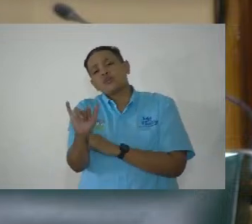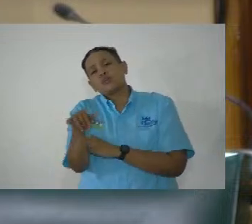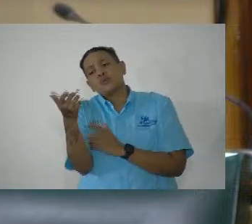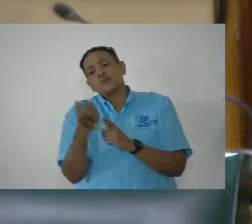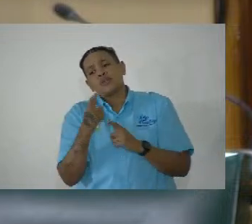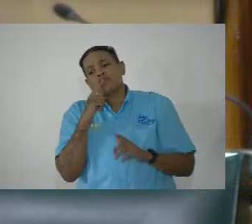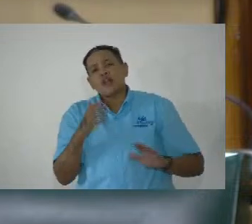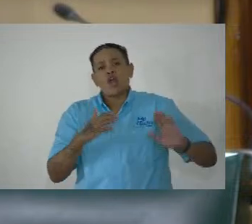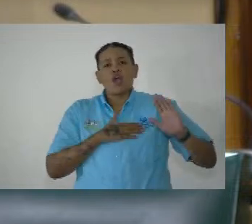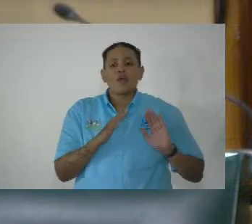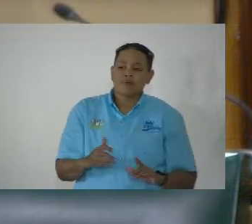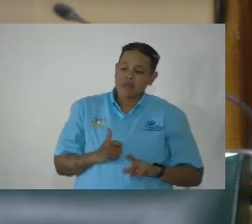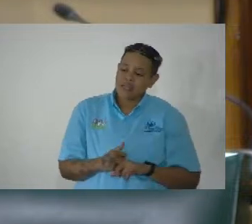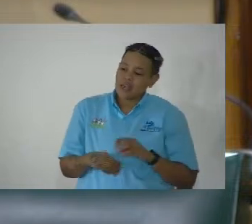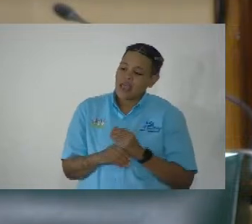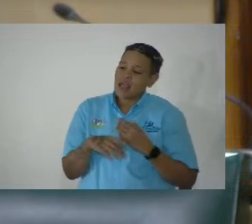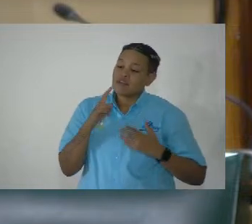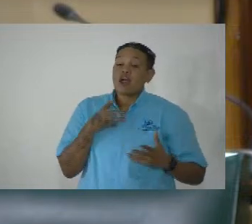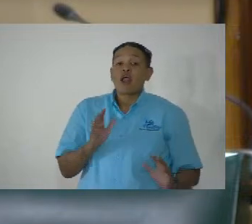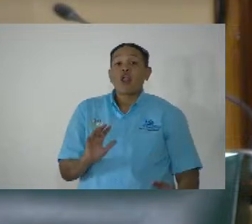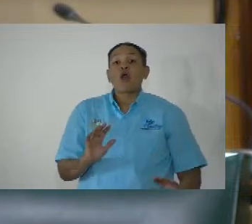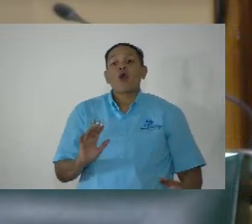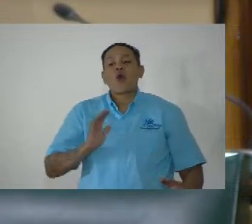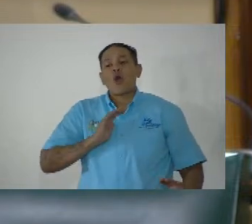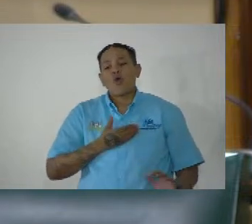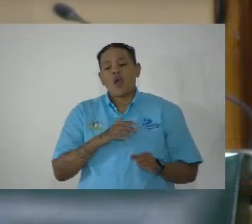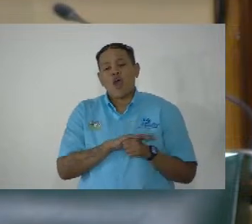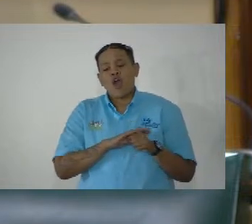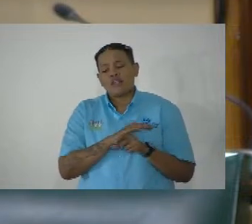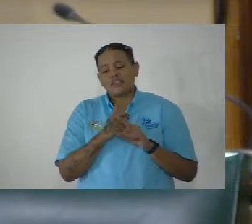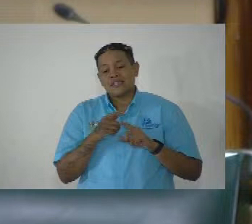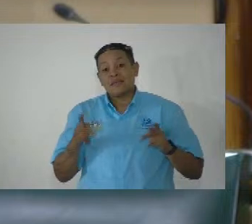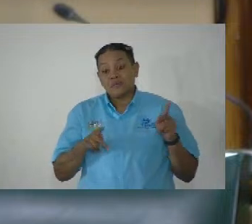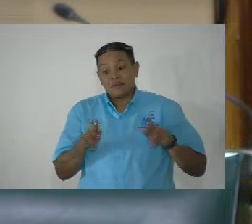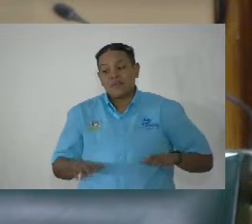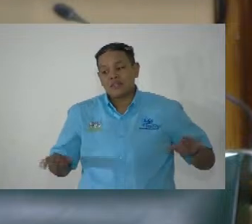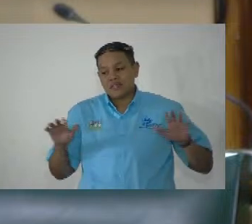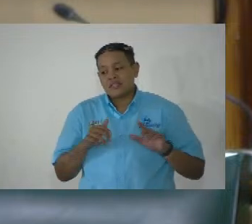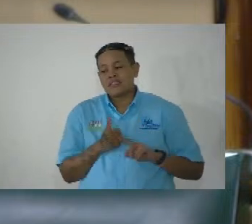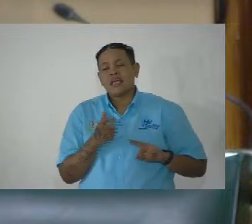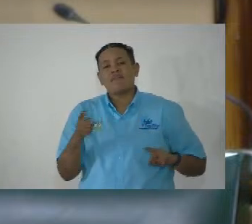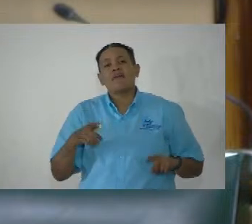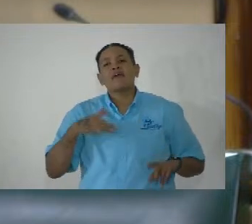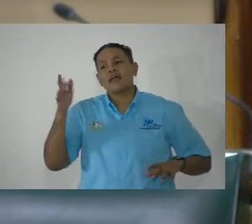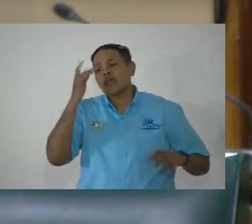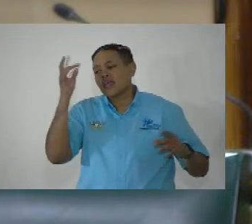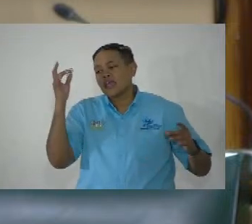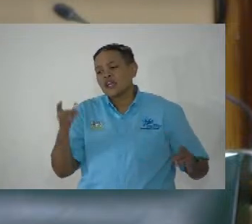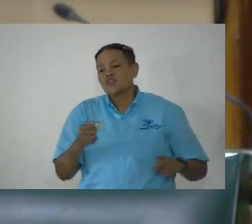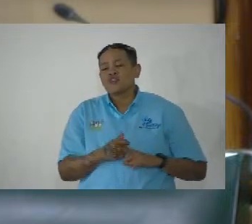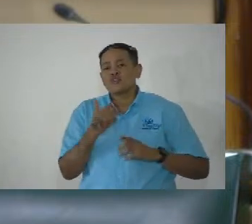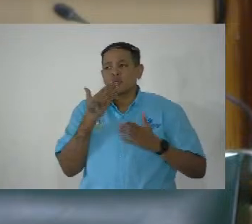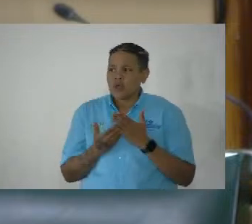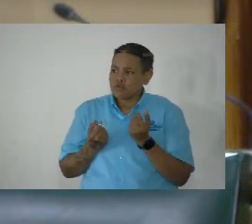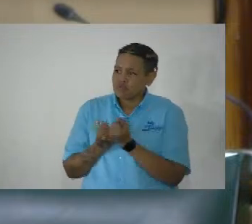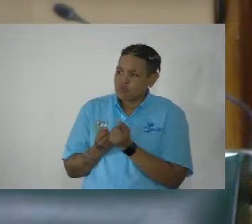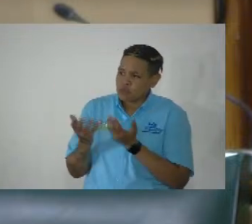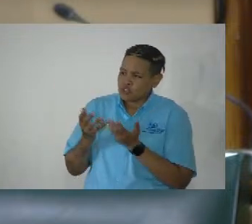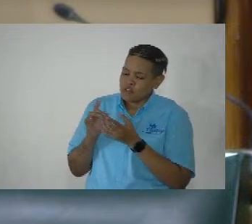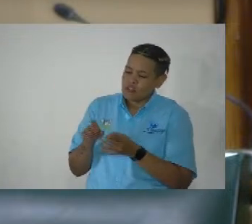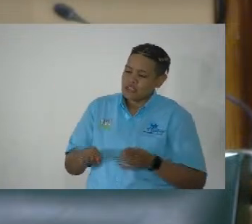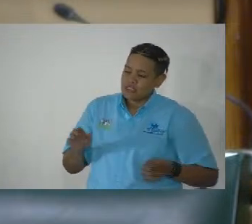a commitment that enabled our constituents to feel that their interest is well served in this